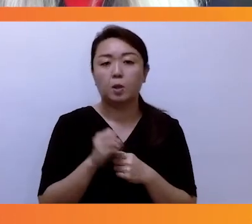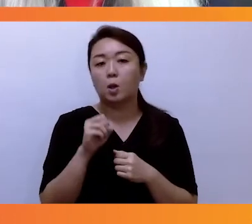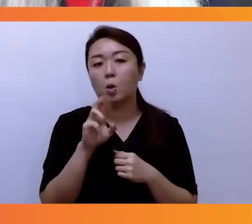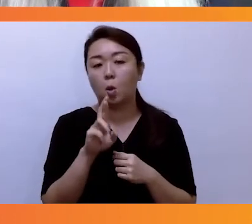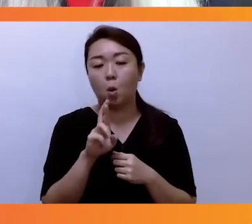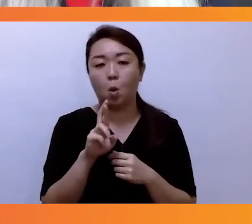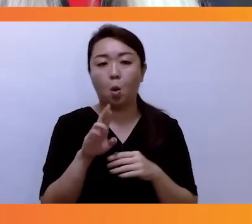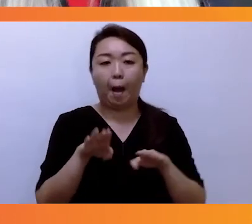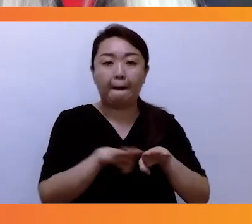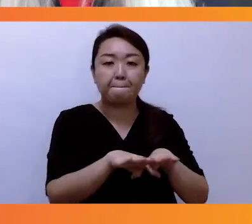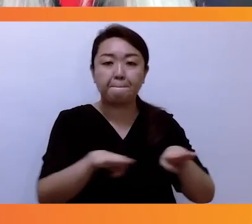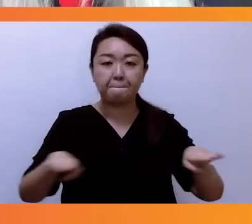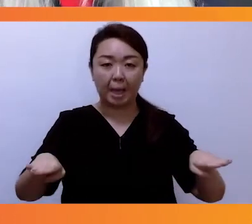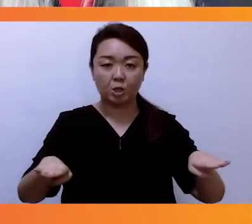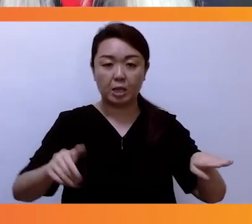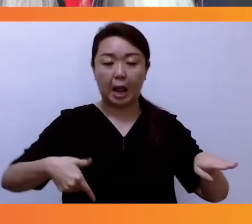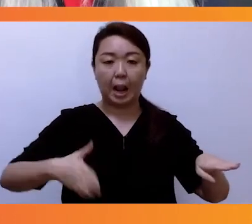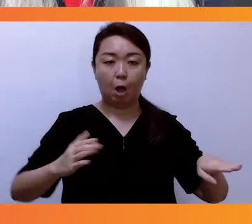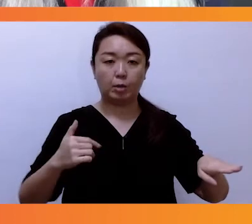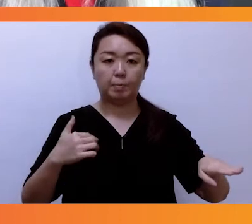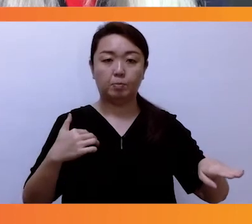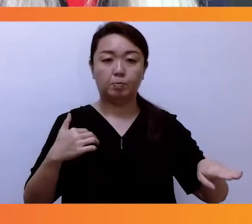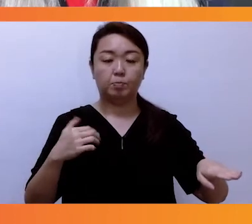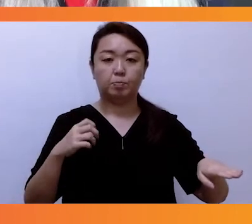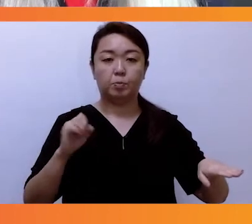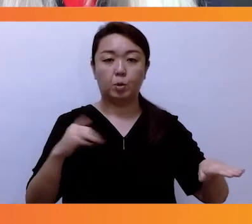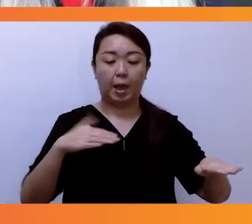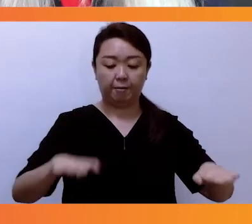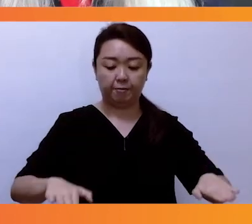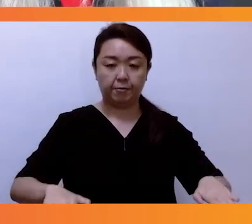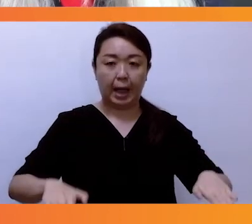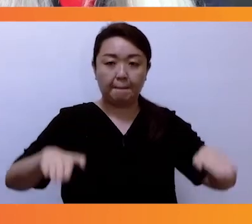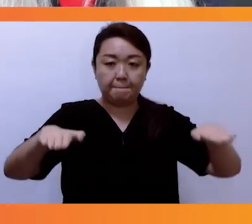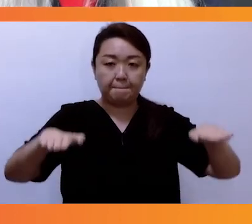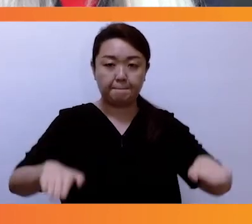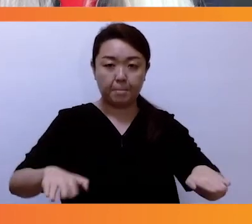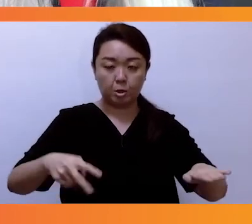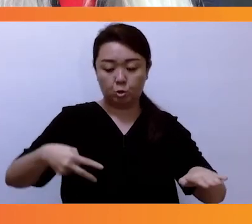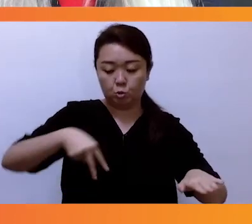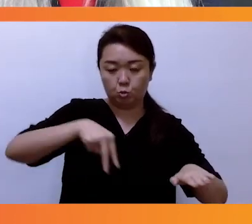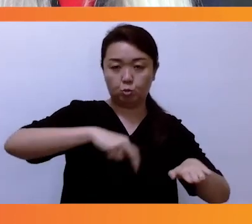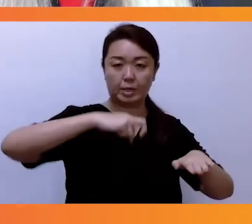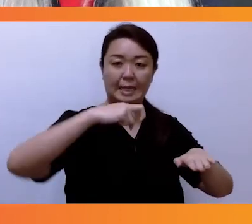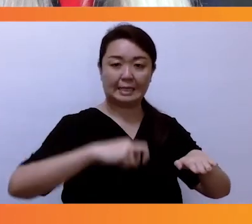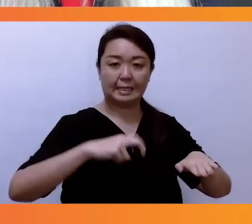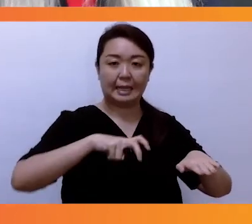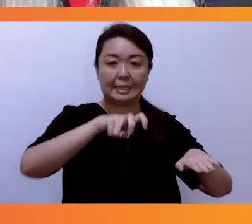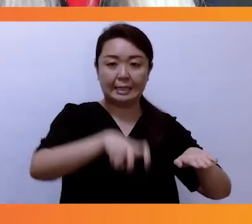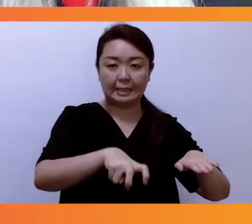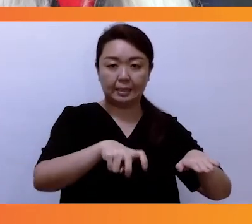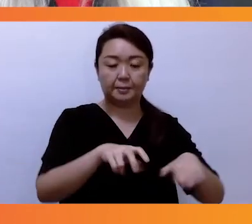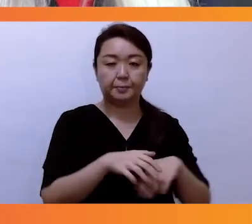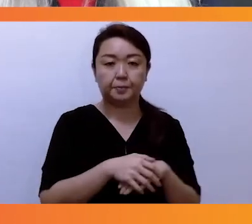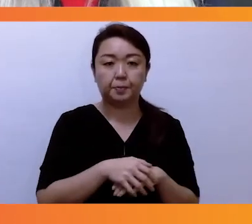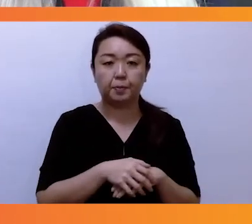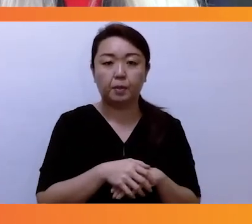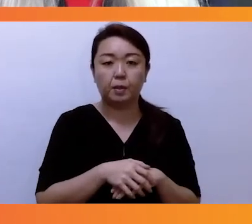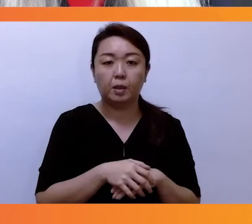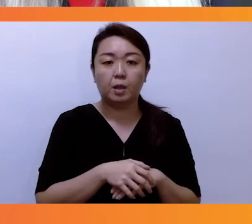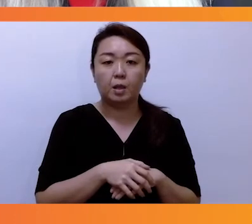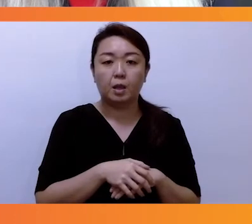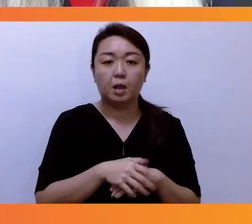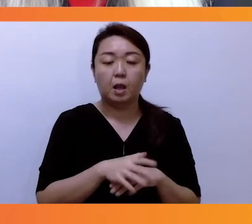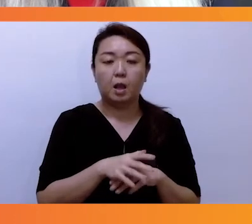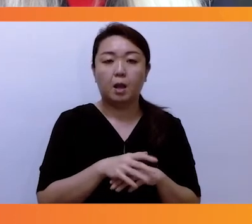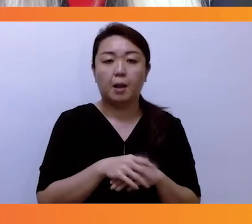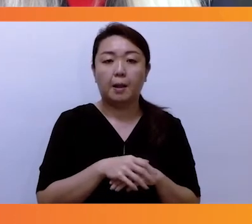on, or a bench has to allow them, a certain amount of height increase in order to get